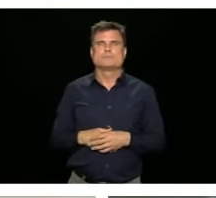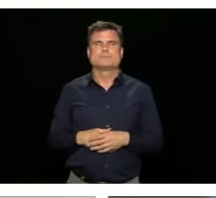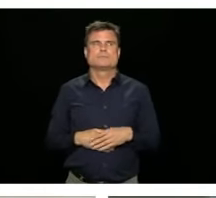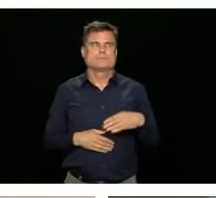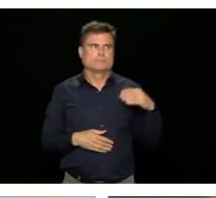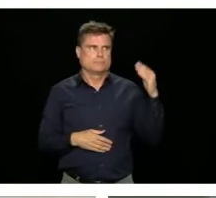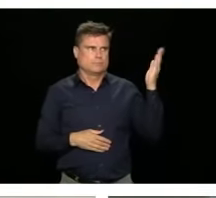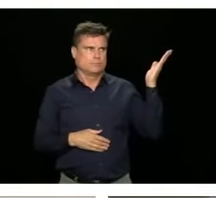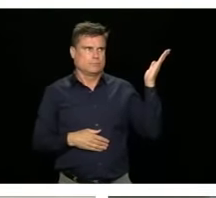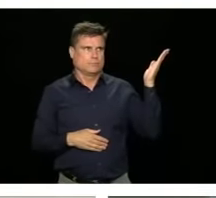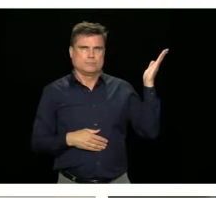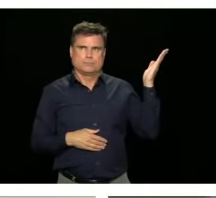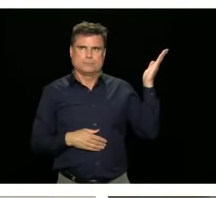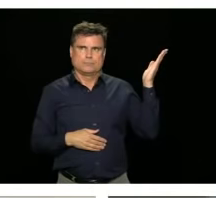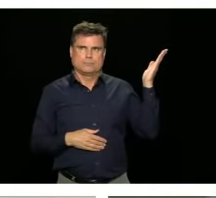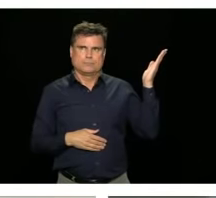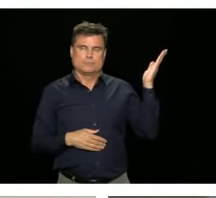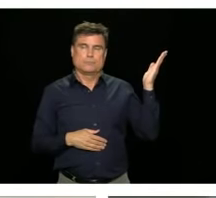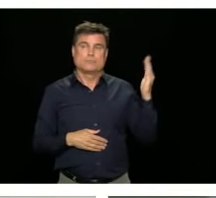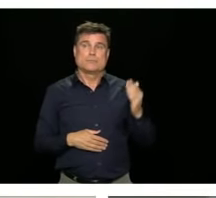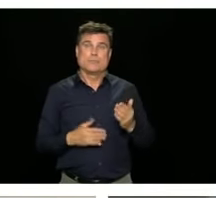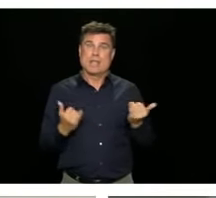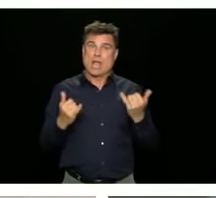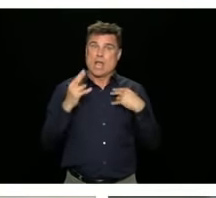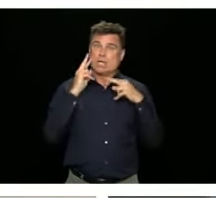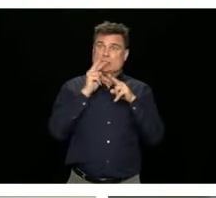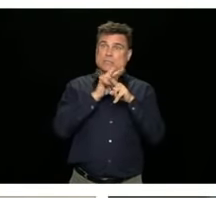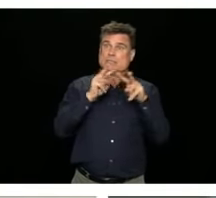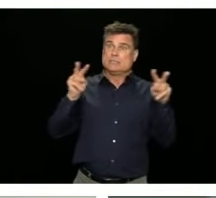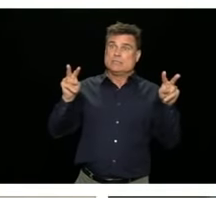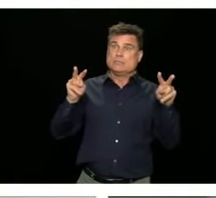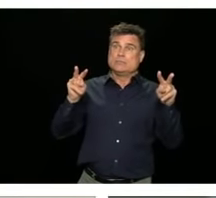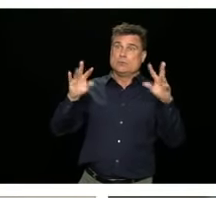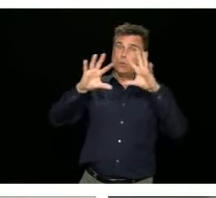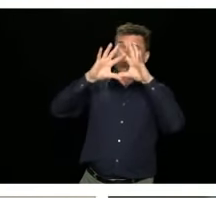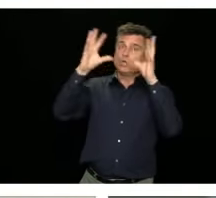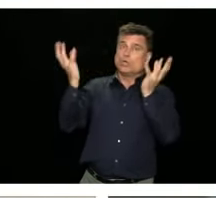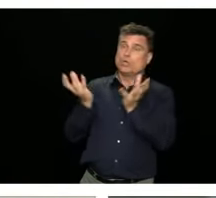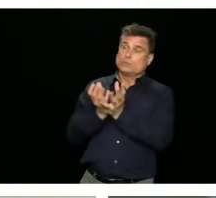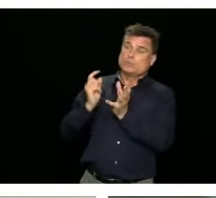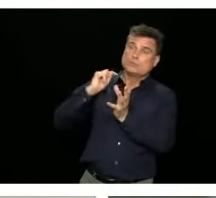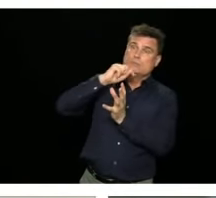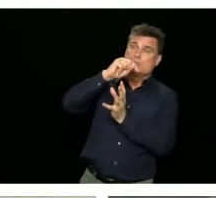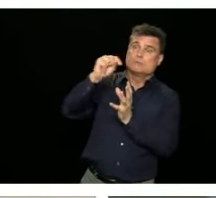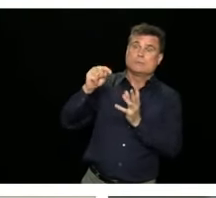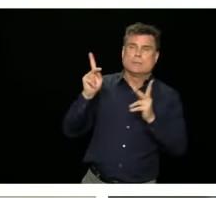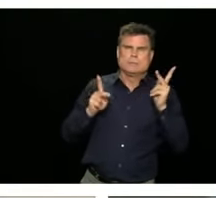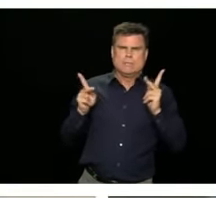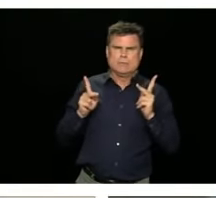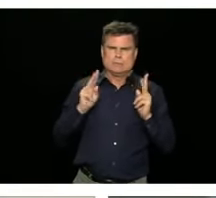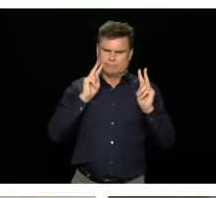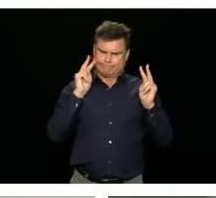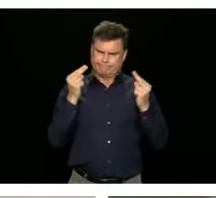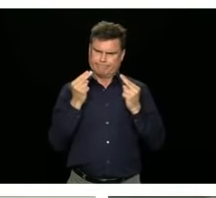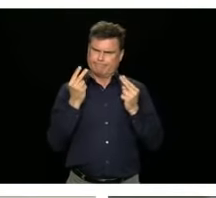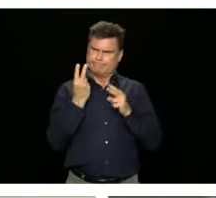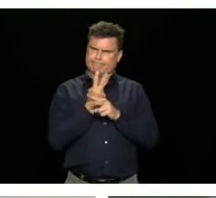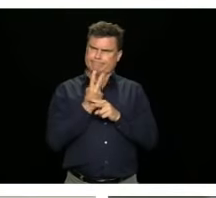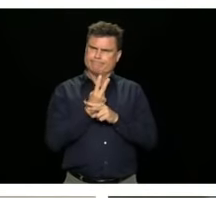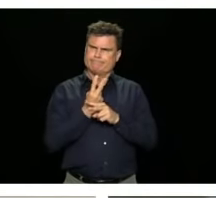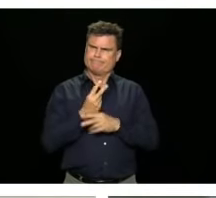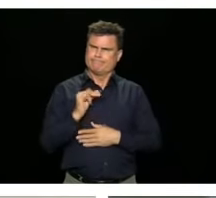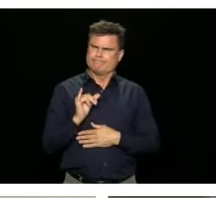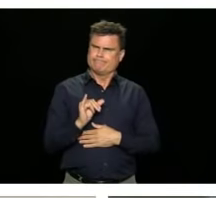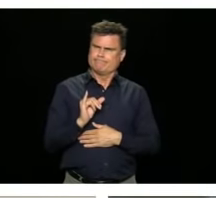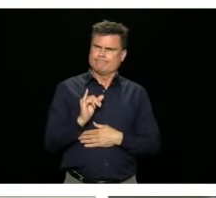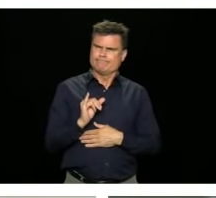reconsideration of what the role of police is in society. You know, the slogan defunding the police is also part